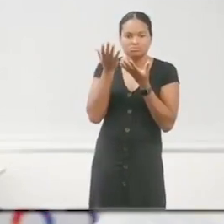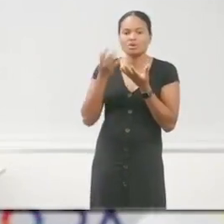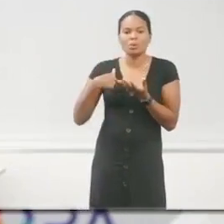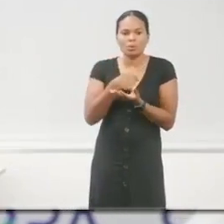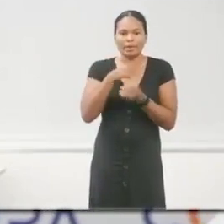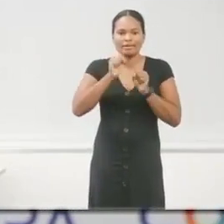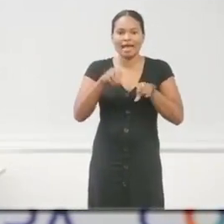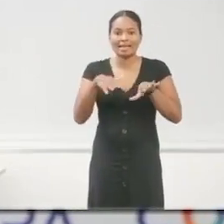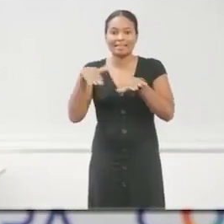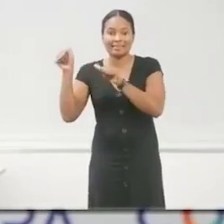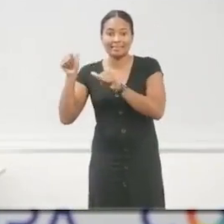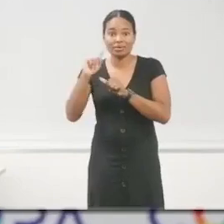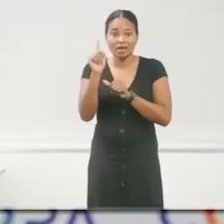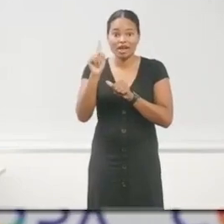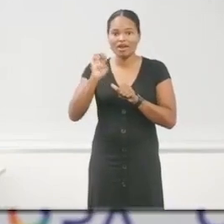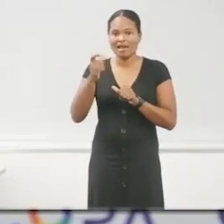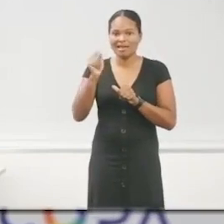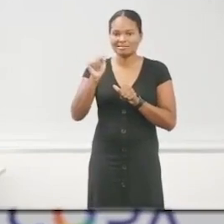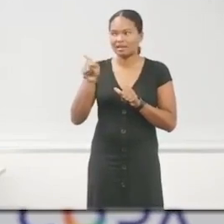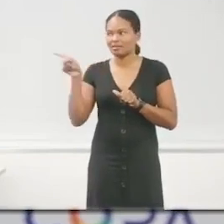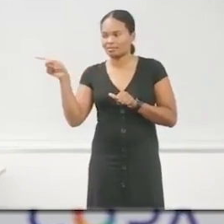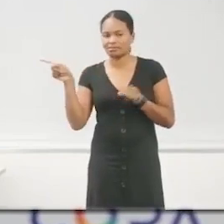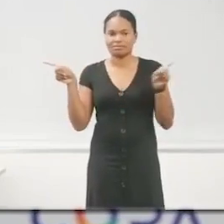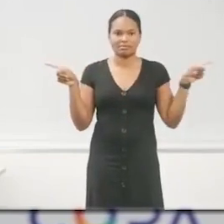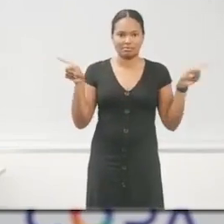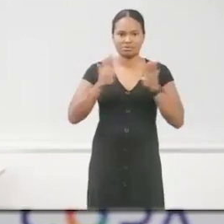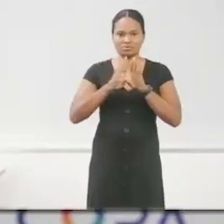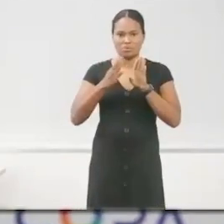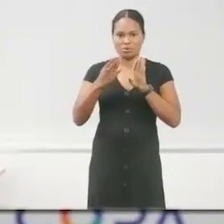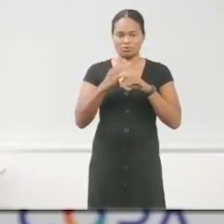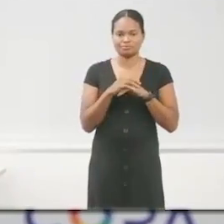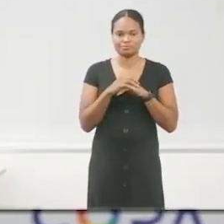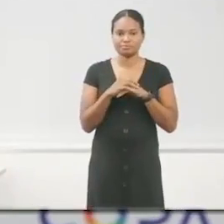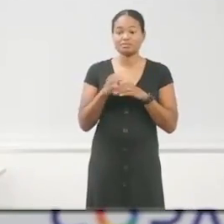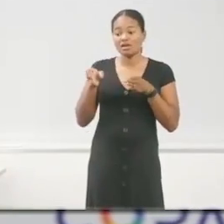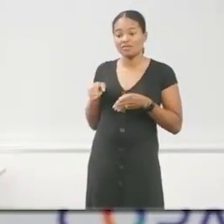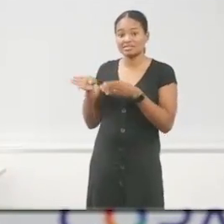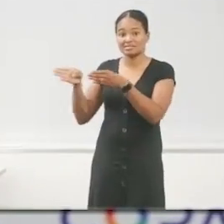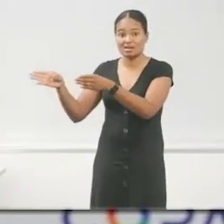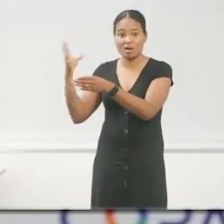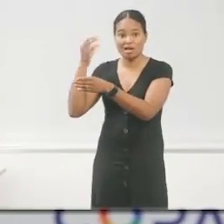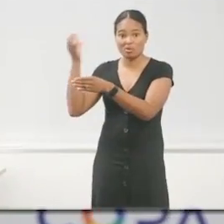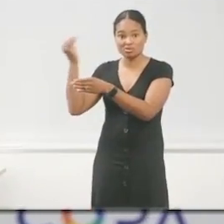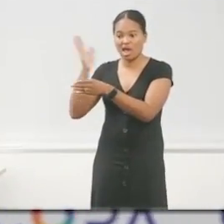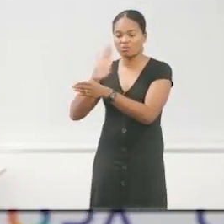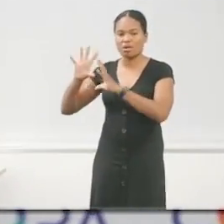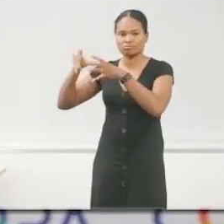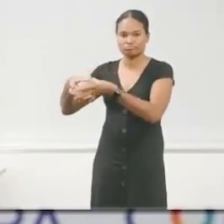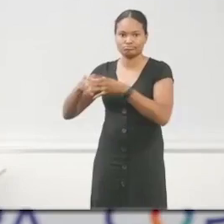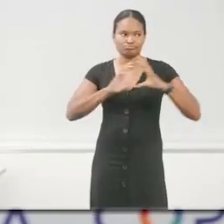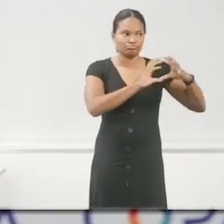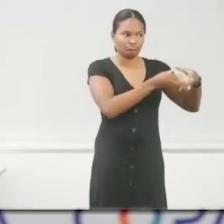either door out here to my left or my right. We'll congregate out on the sidewalk and we'll wait for an all